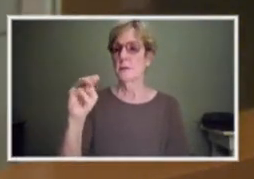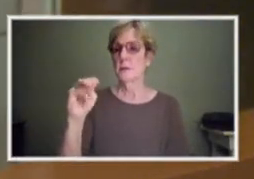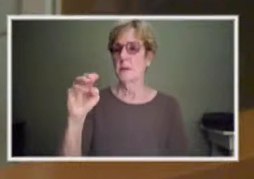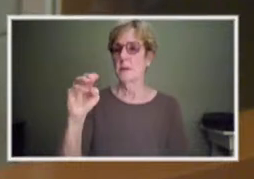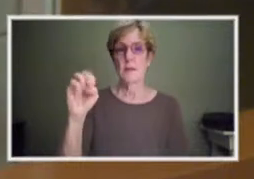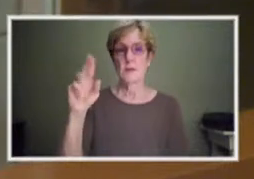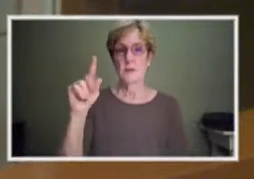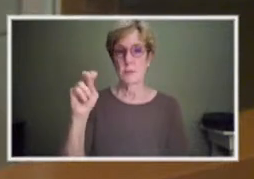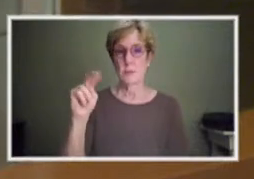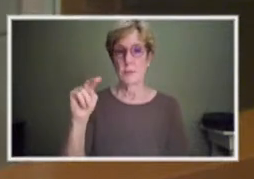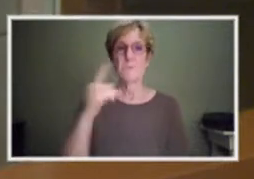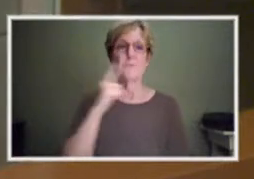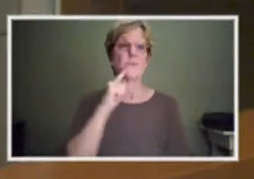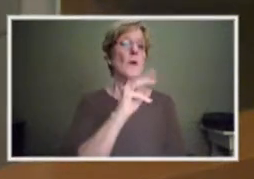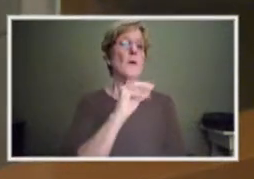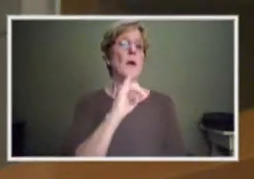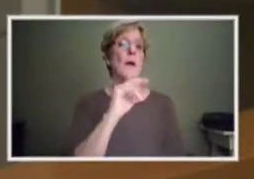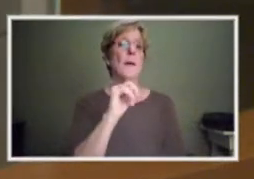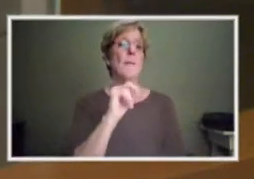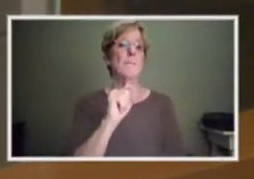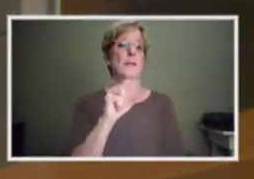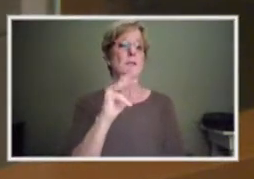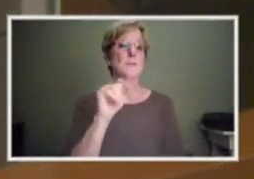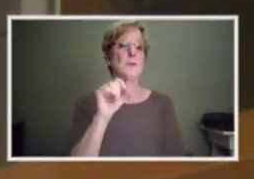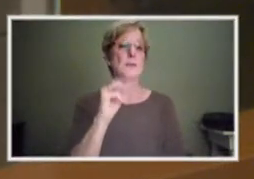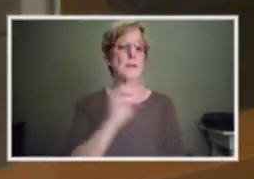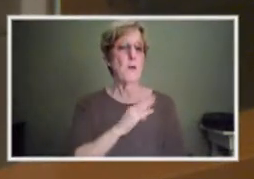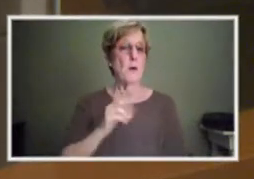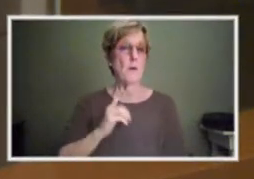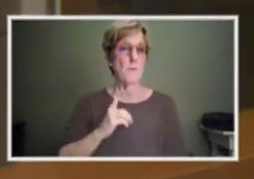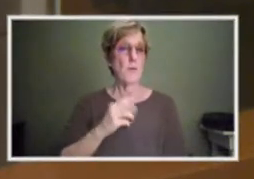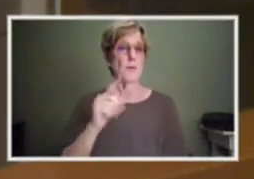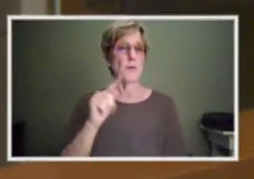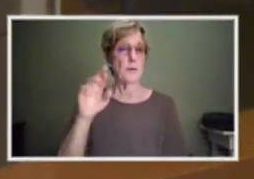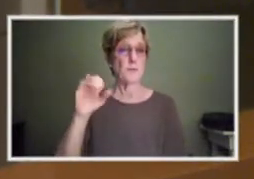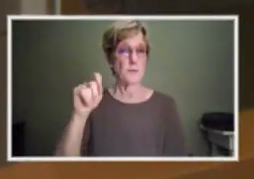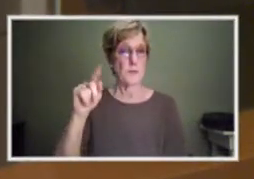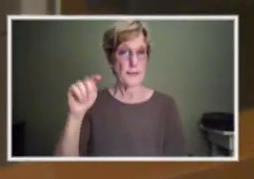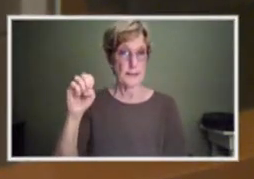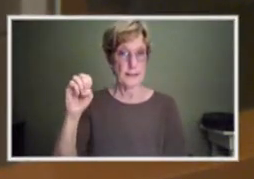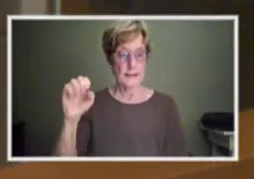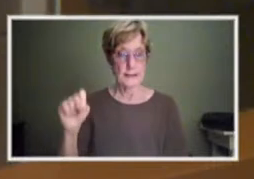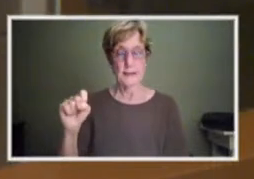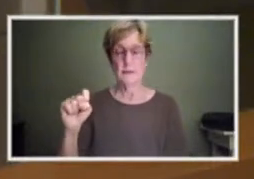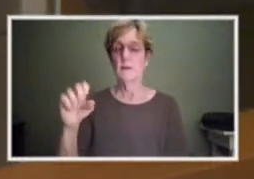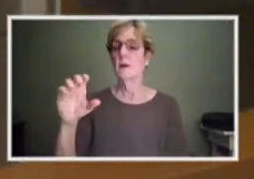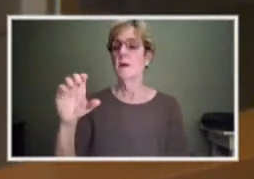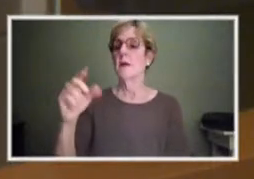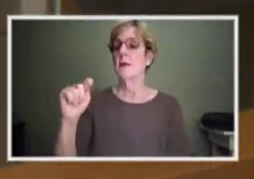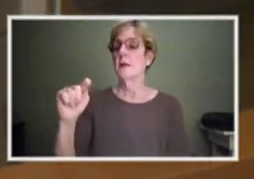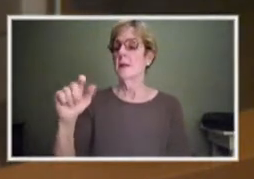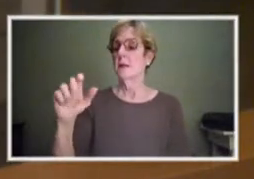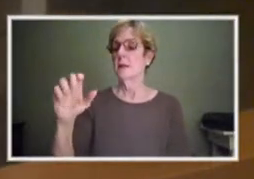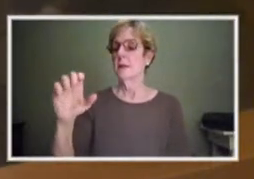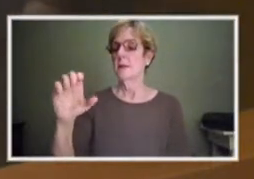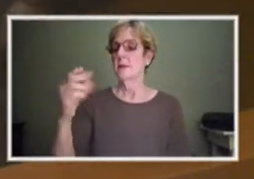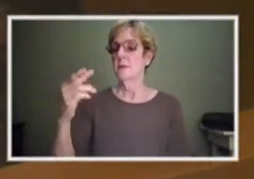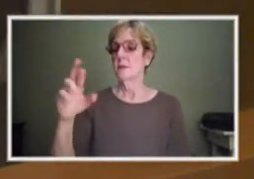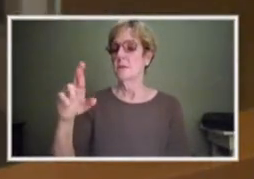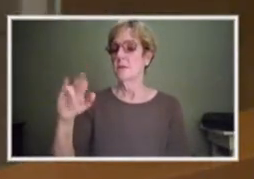the Mint Museum Board of Trustees, Roxanne Trinkelbach received 10